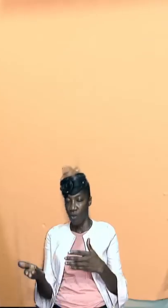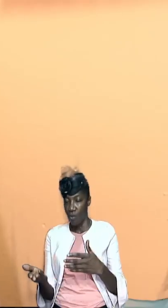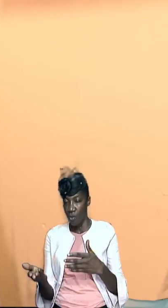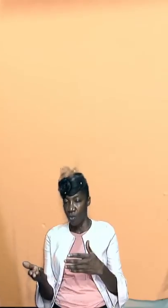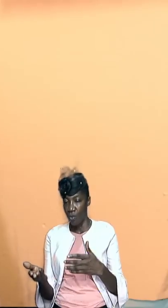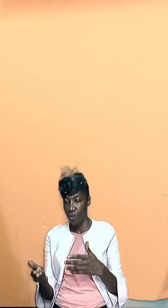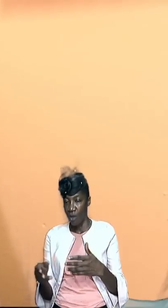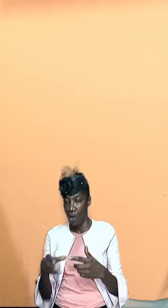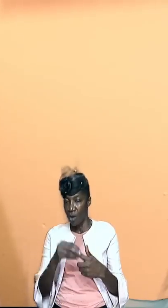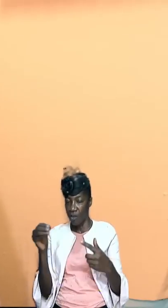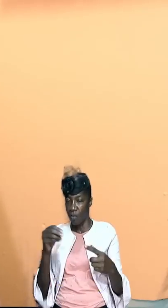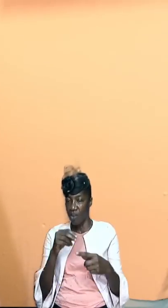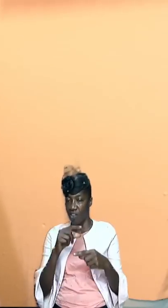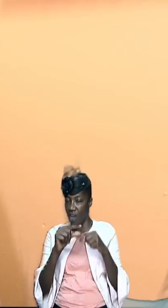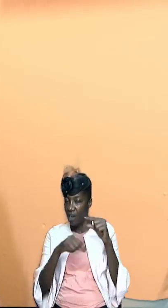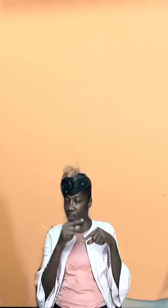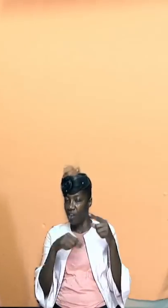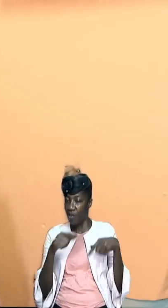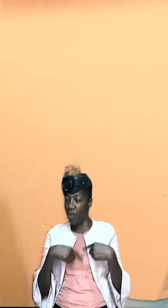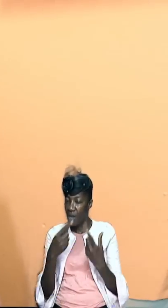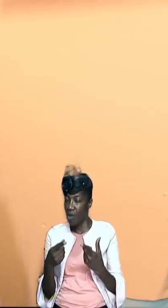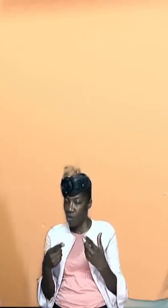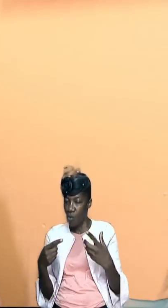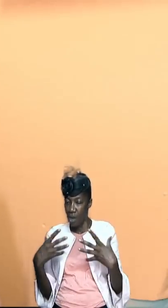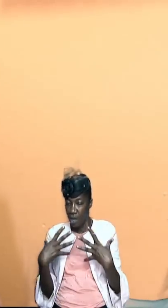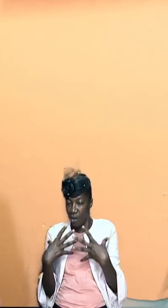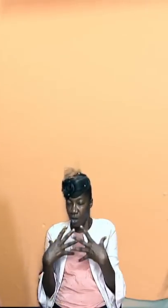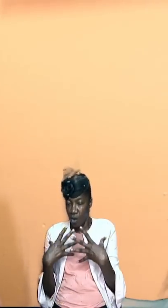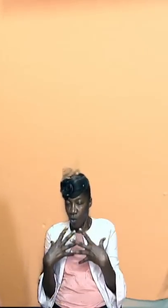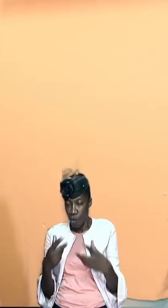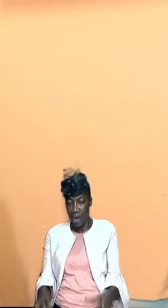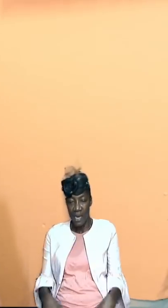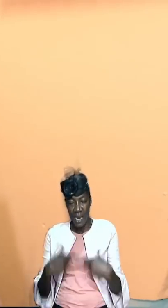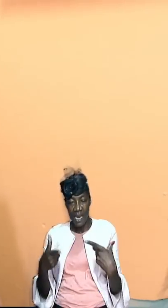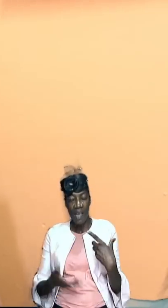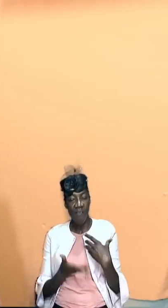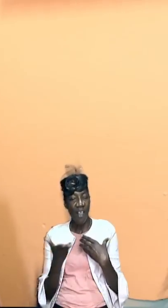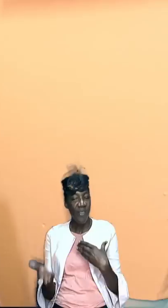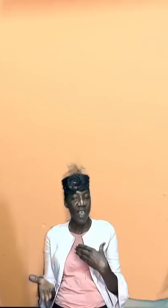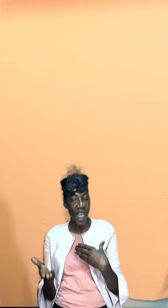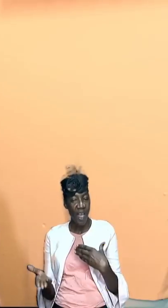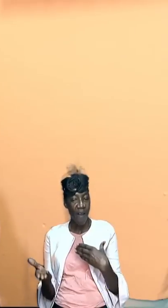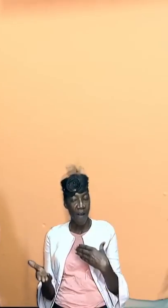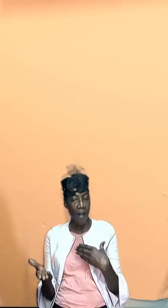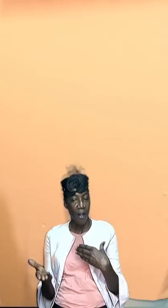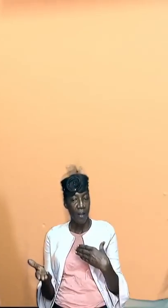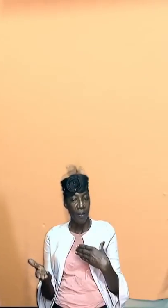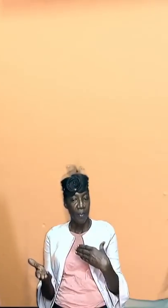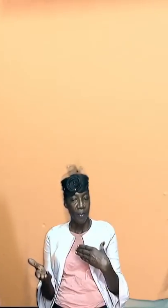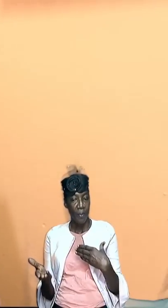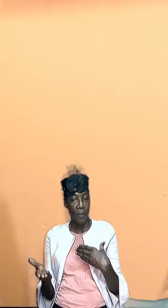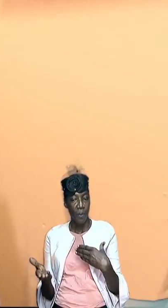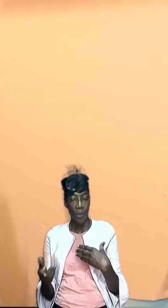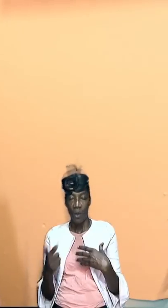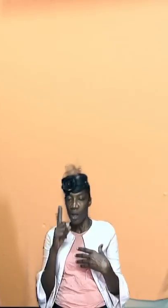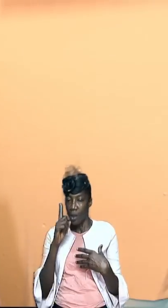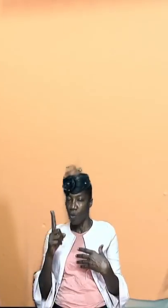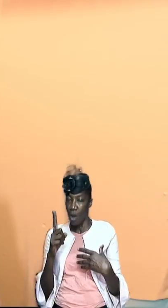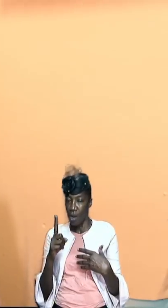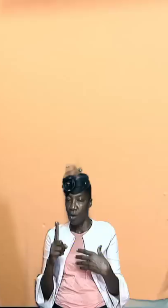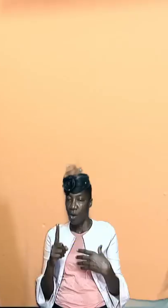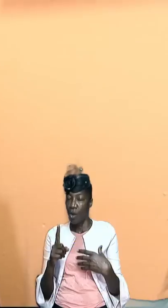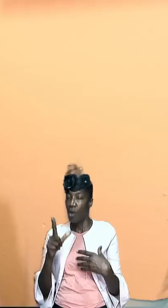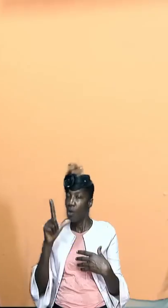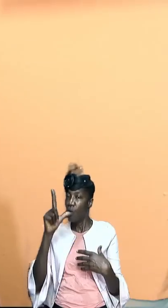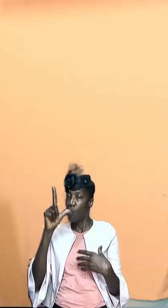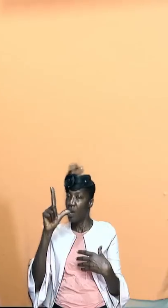gene set. When they go into the cold area and they survive there, and they are the ones with the L genes, for example,